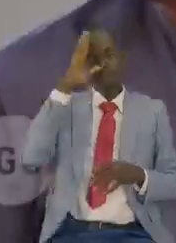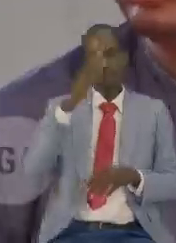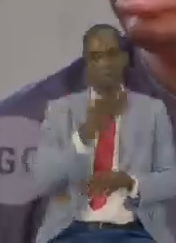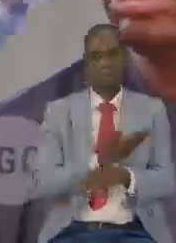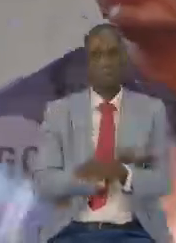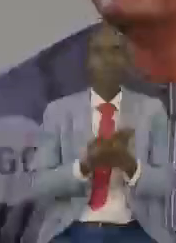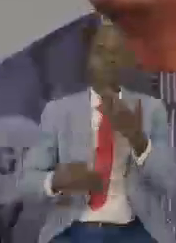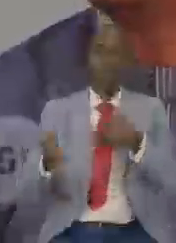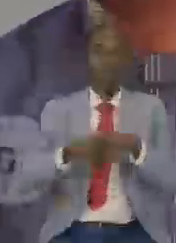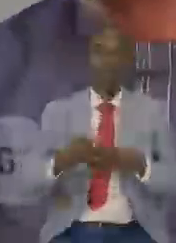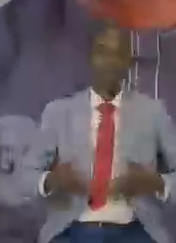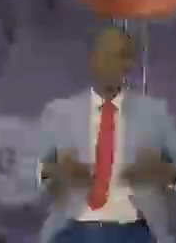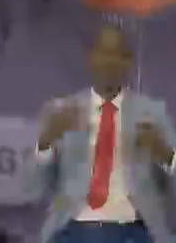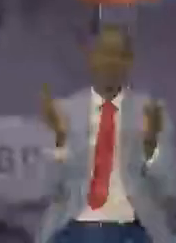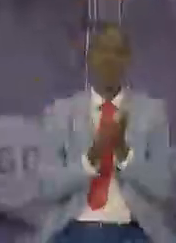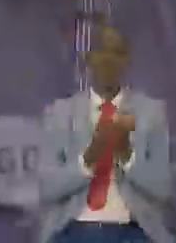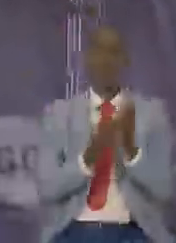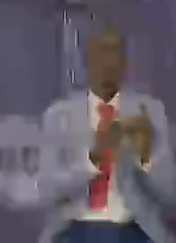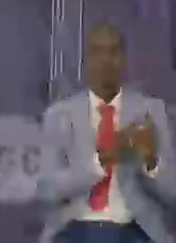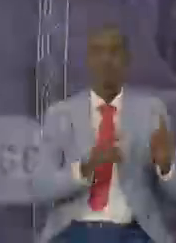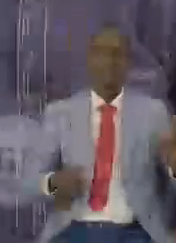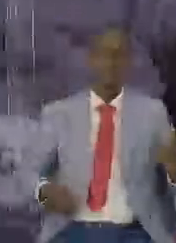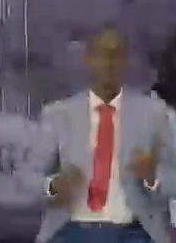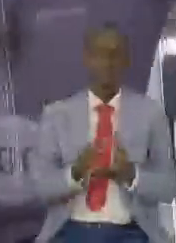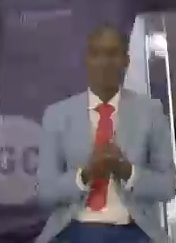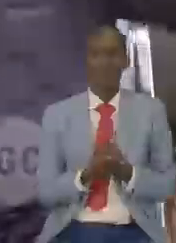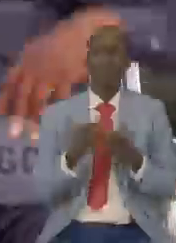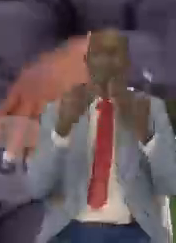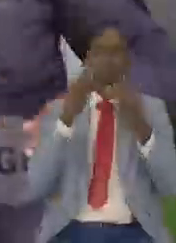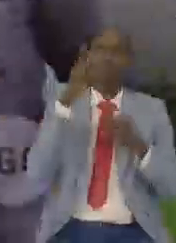thank God I'm alive and I'm with my family. Praise the Lord.